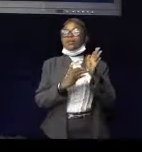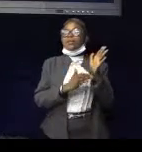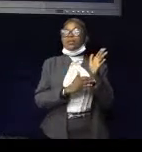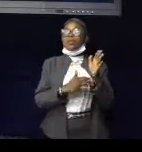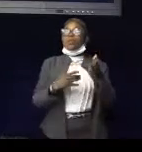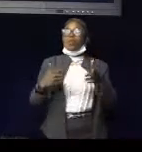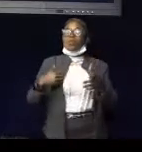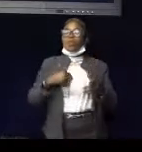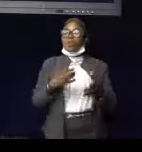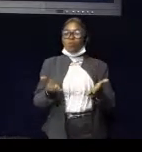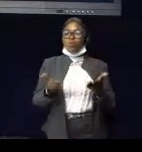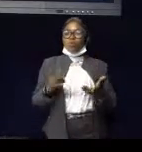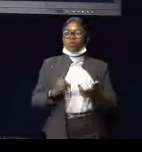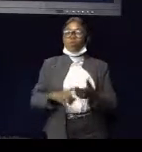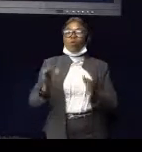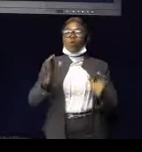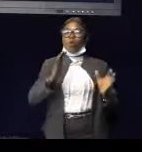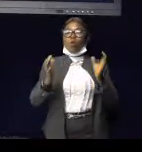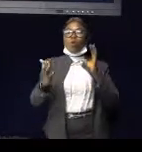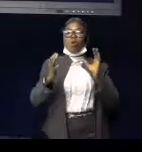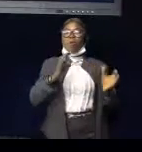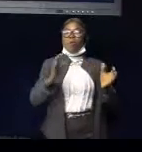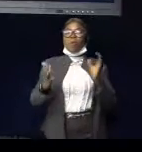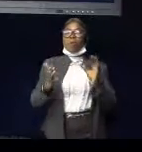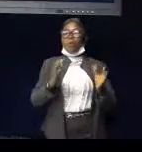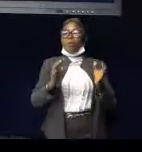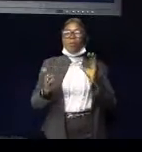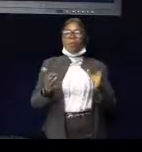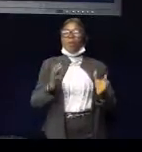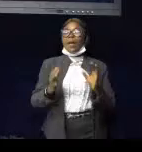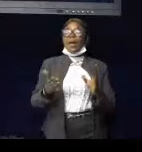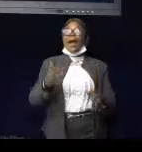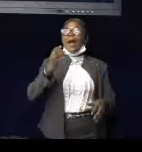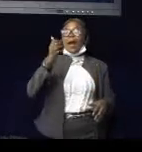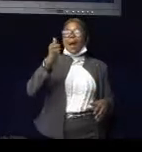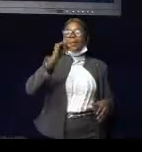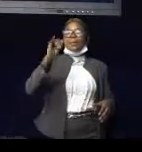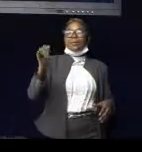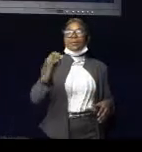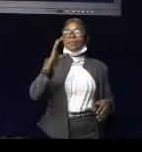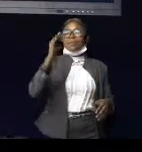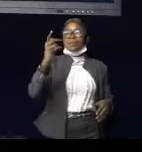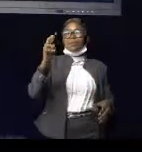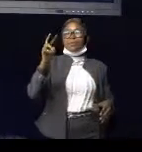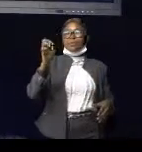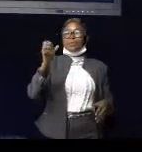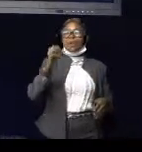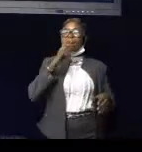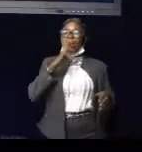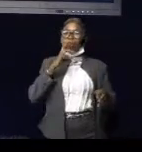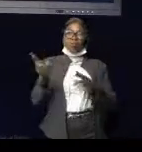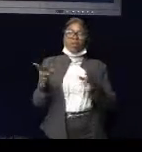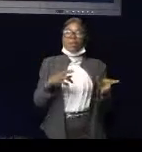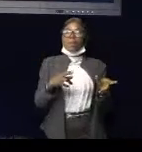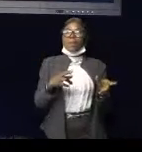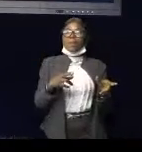compare adjectives. We want to do what? We want to do comparison of adjectives. Are you